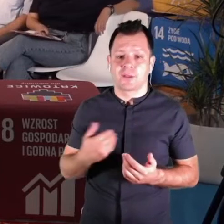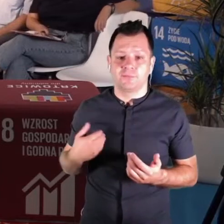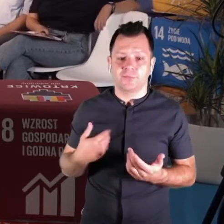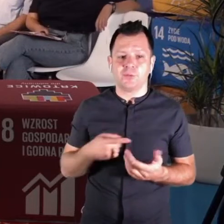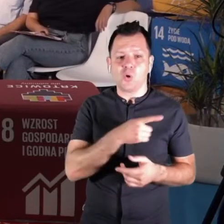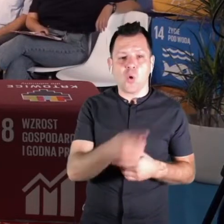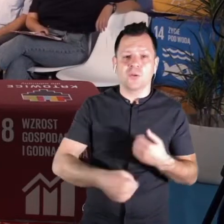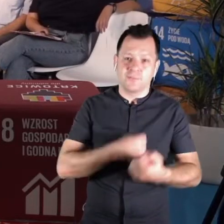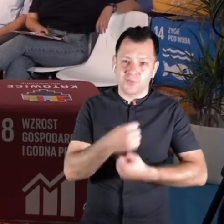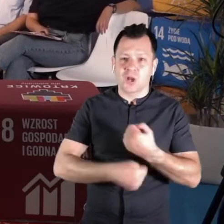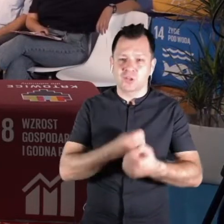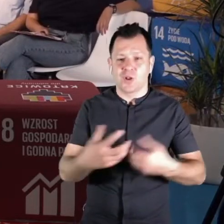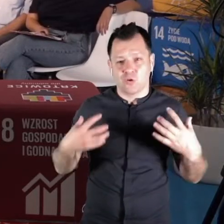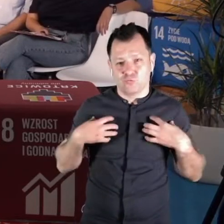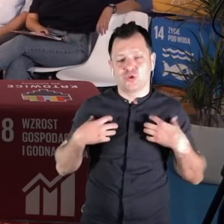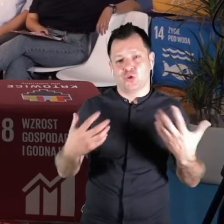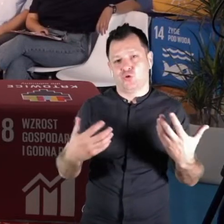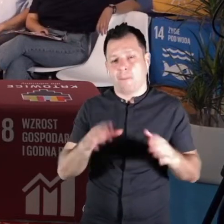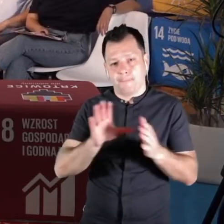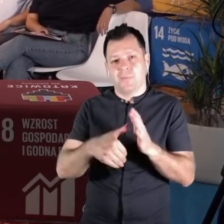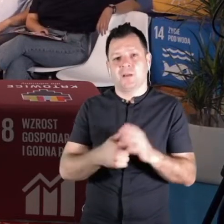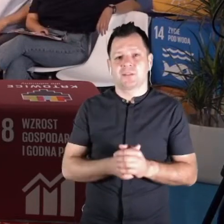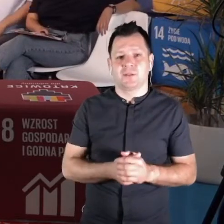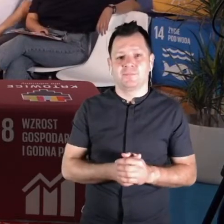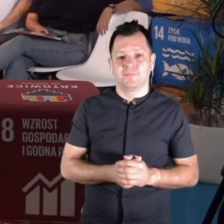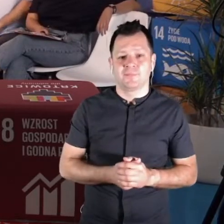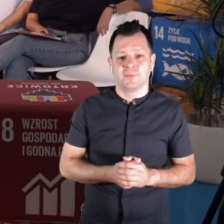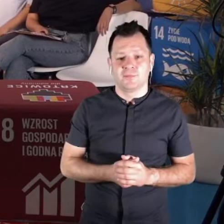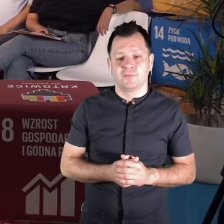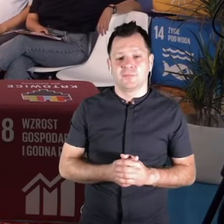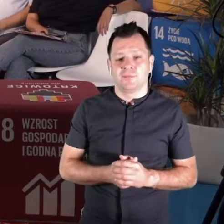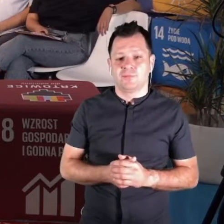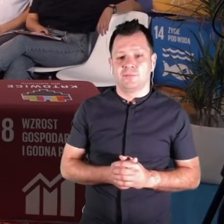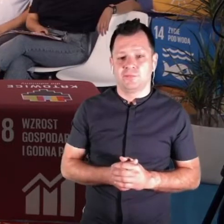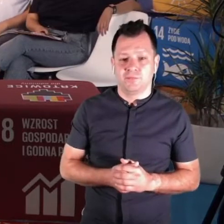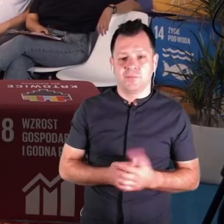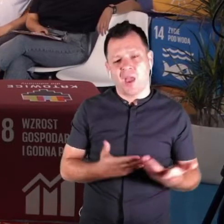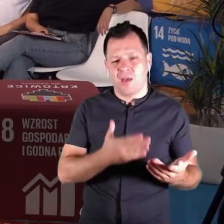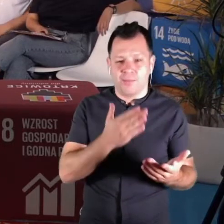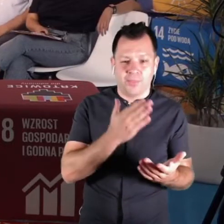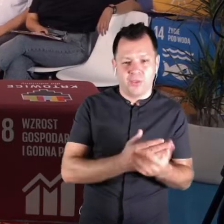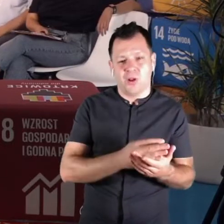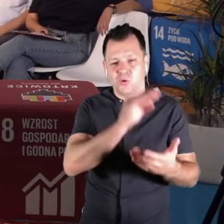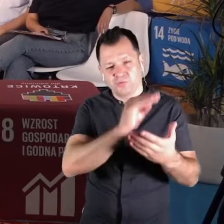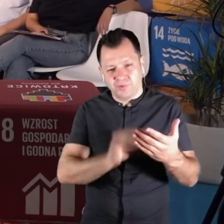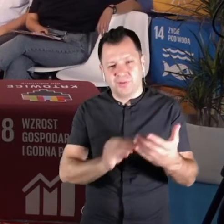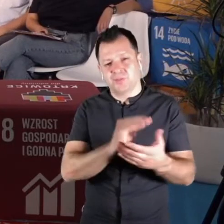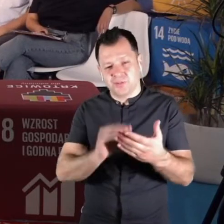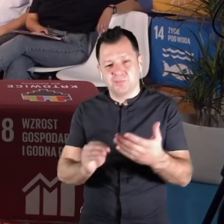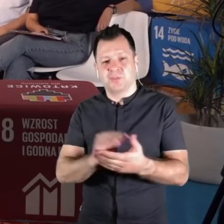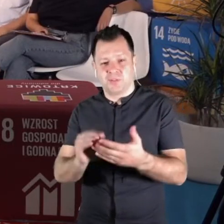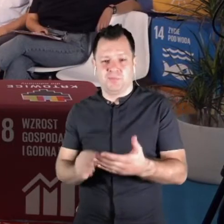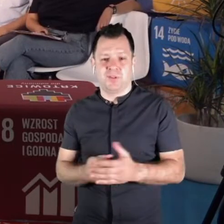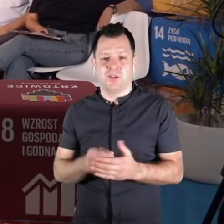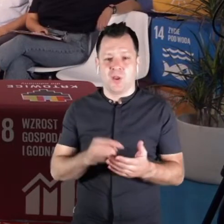us. We do it like we just sit down, writing everything down, then just go to the lawyers and you can print the publication. But this time we